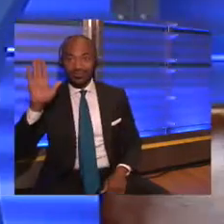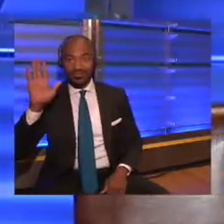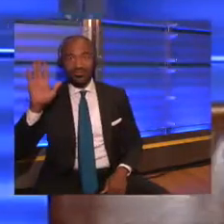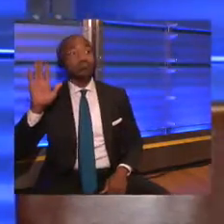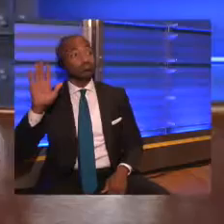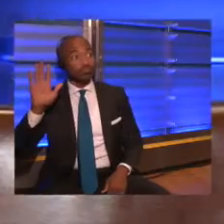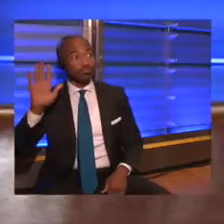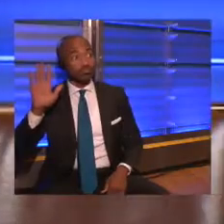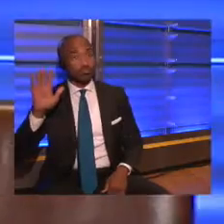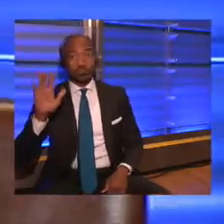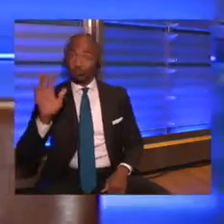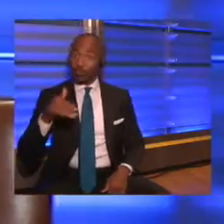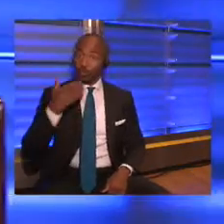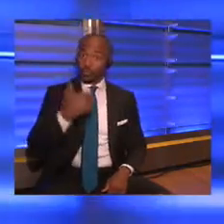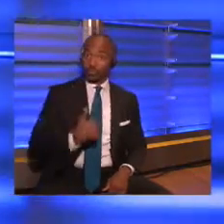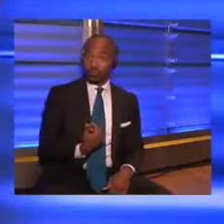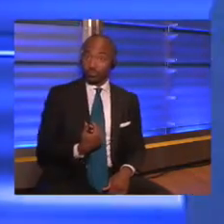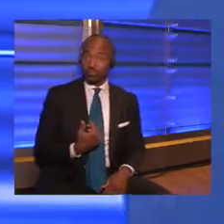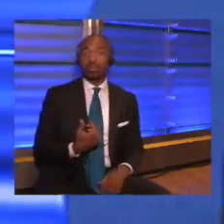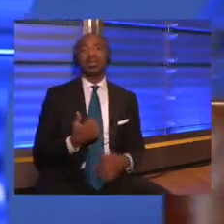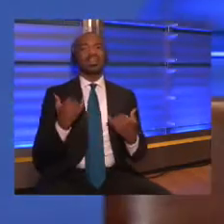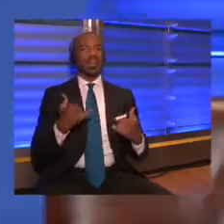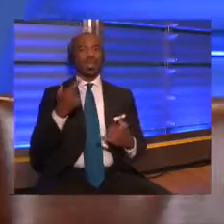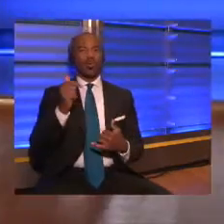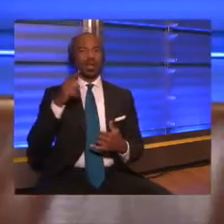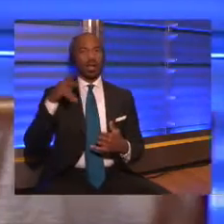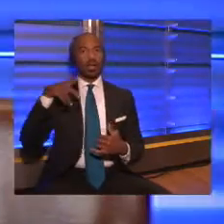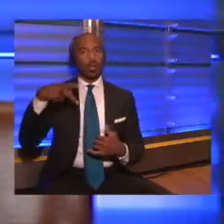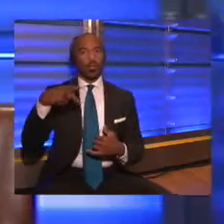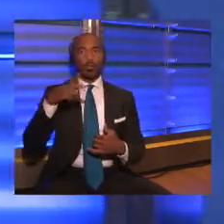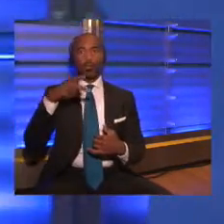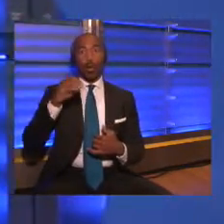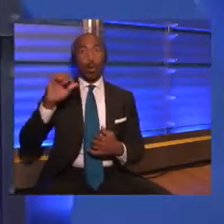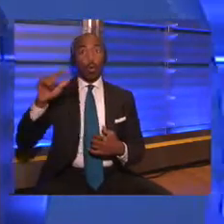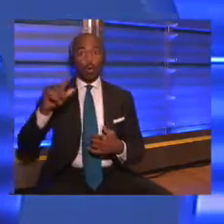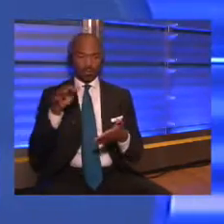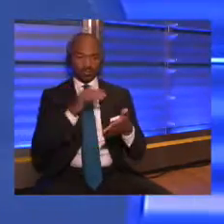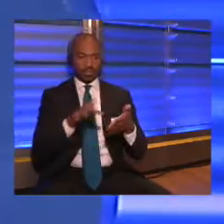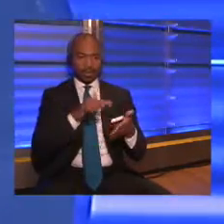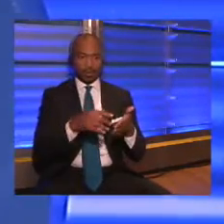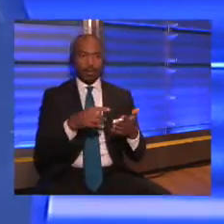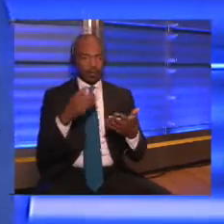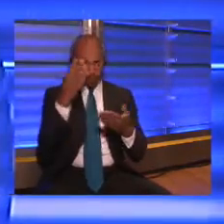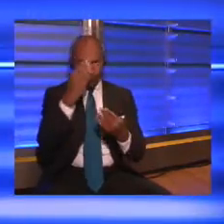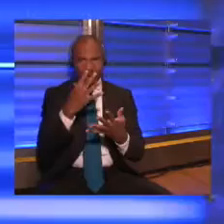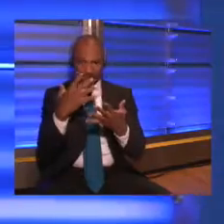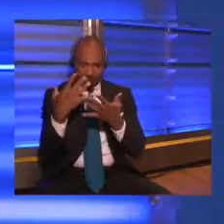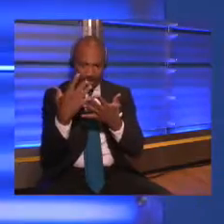Okay, well, that's pretty good. A recent Gallup study found that